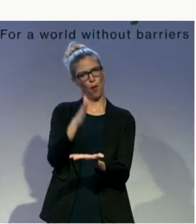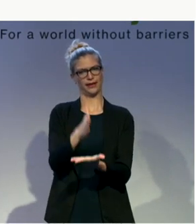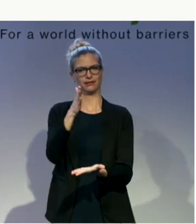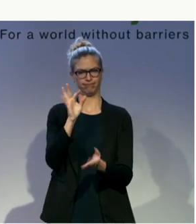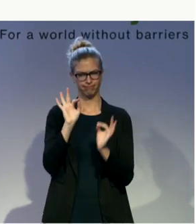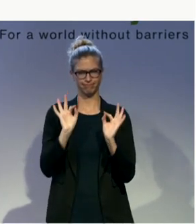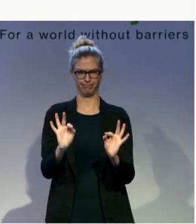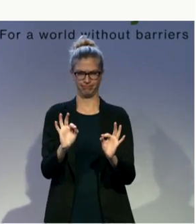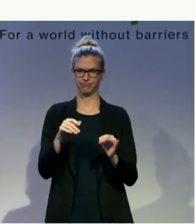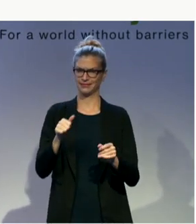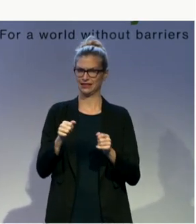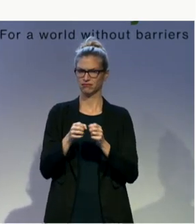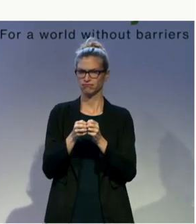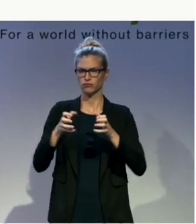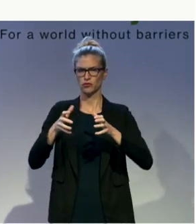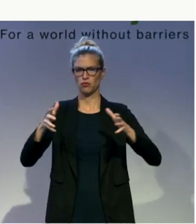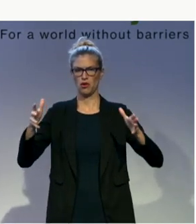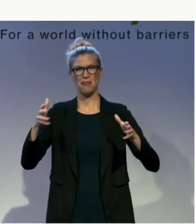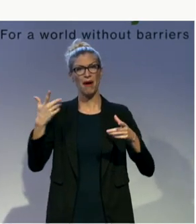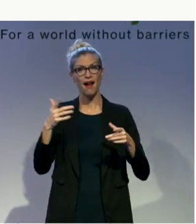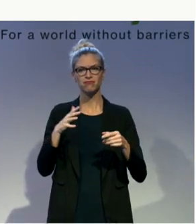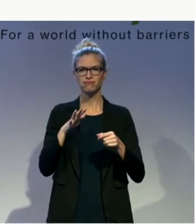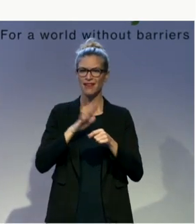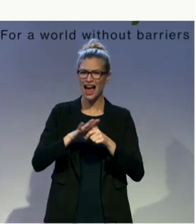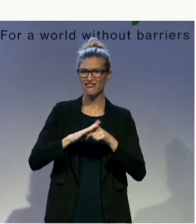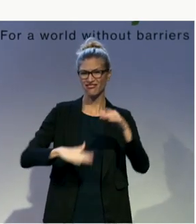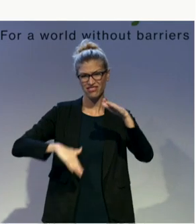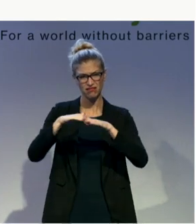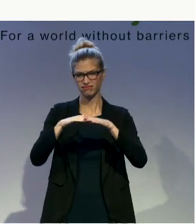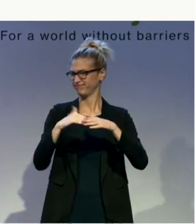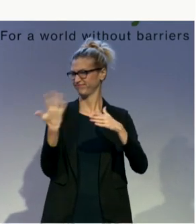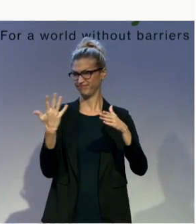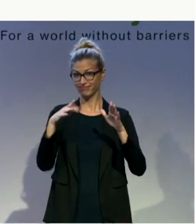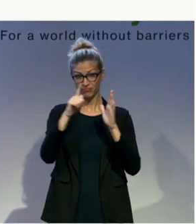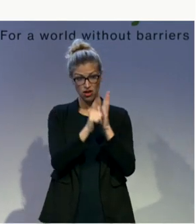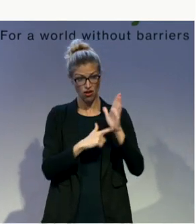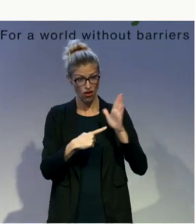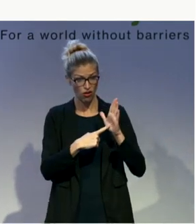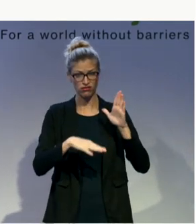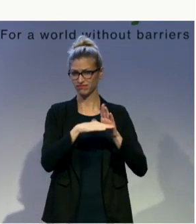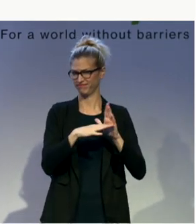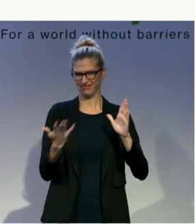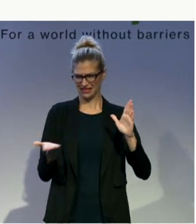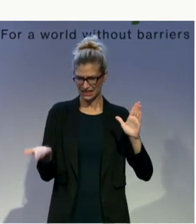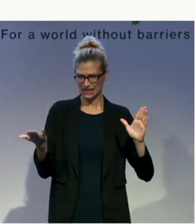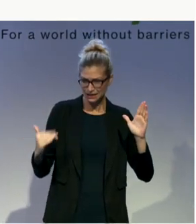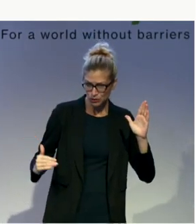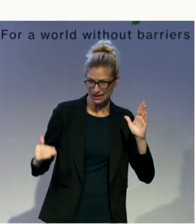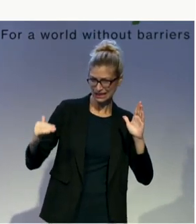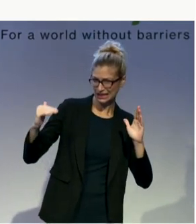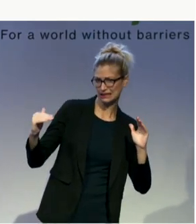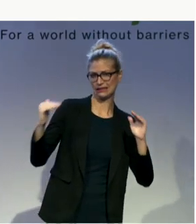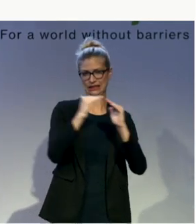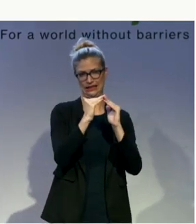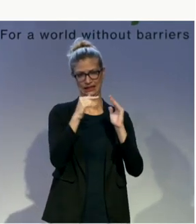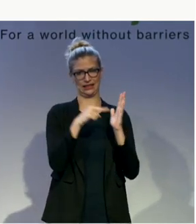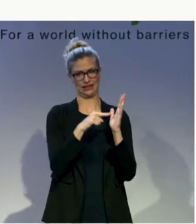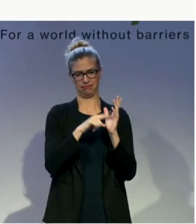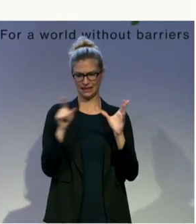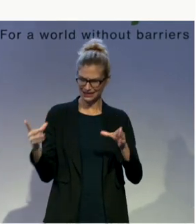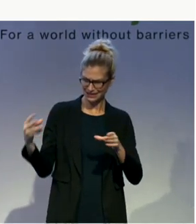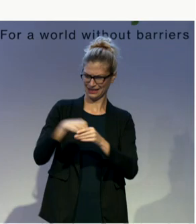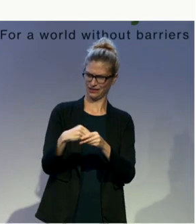Simply extending formal voting rights. It's quite an easy phrase to use for those of us who